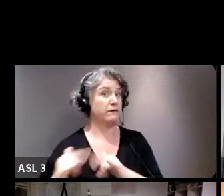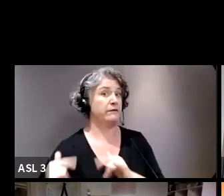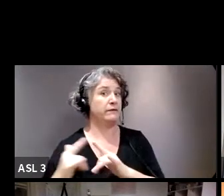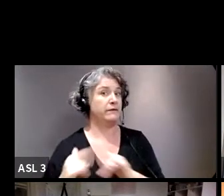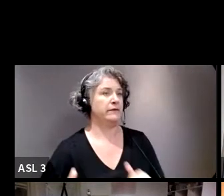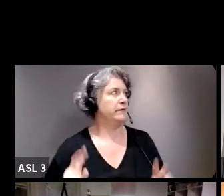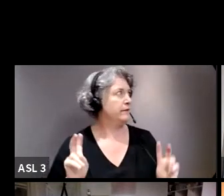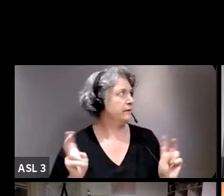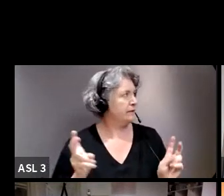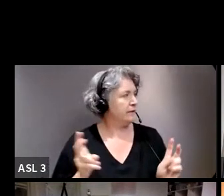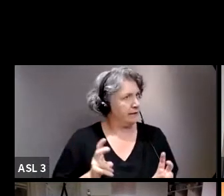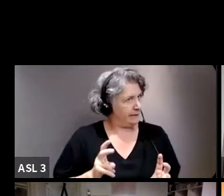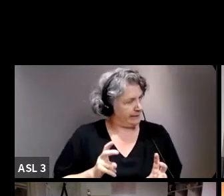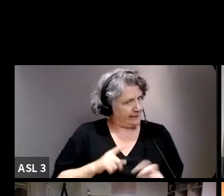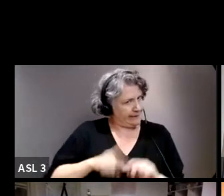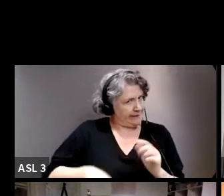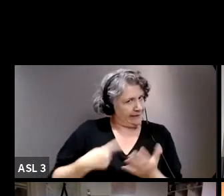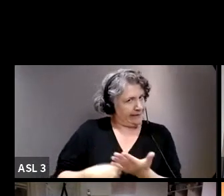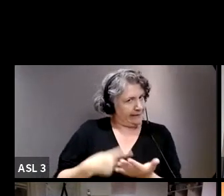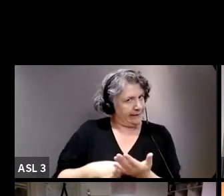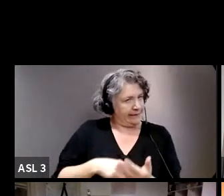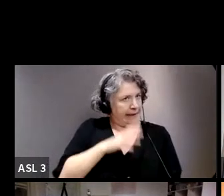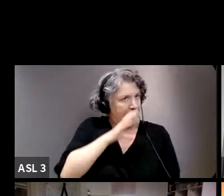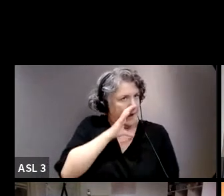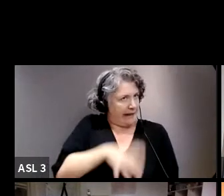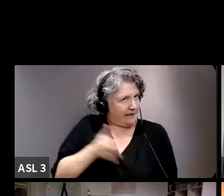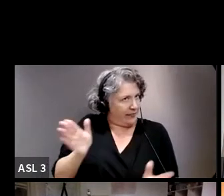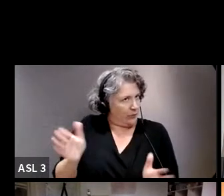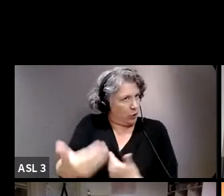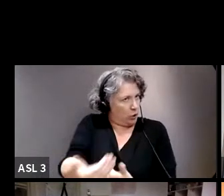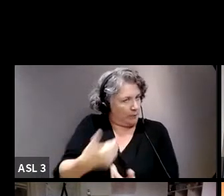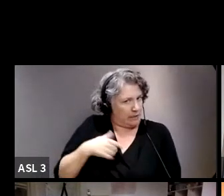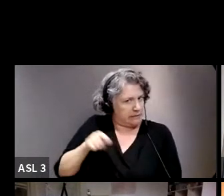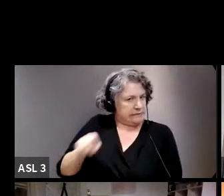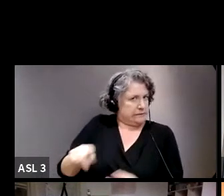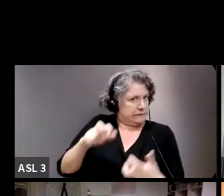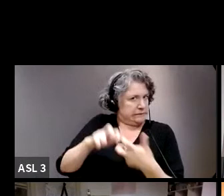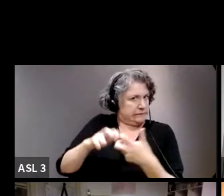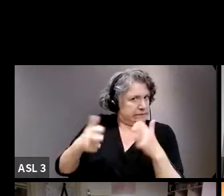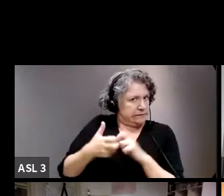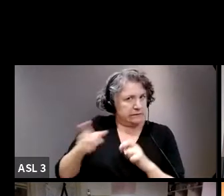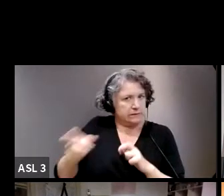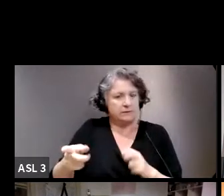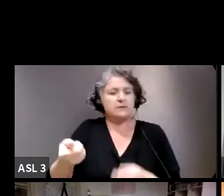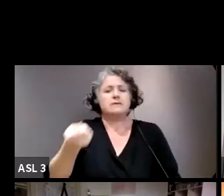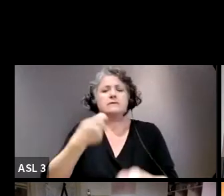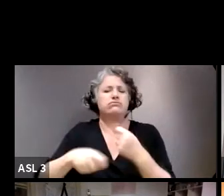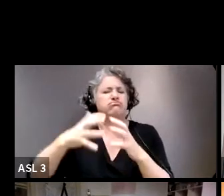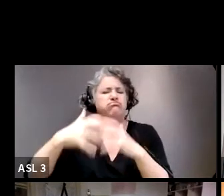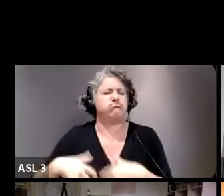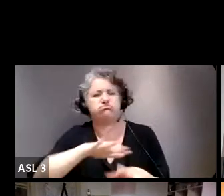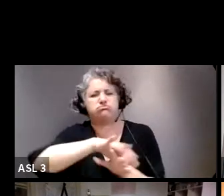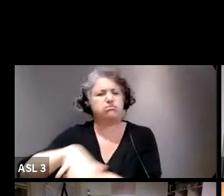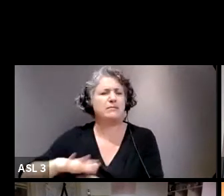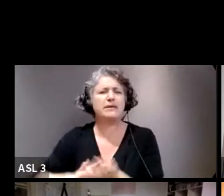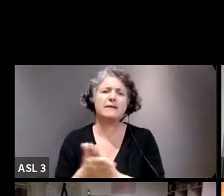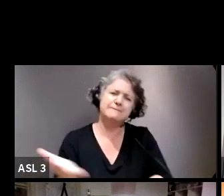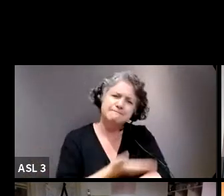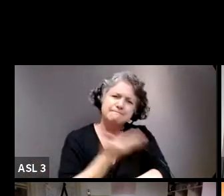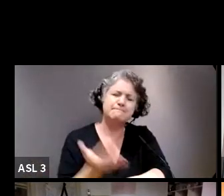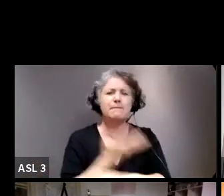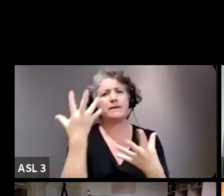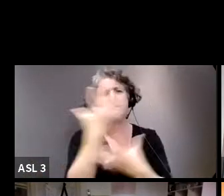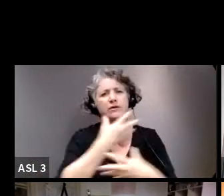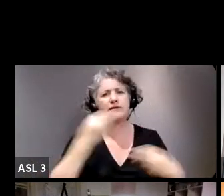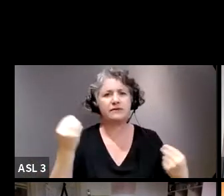or displacement in the context of a conversation about tourism and the beautification of the city you do lend acknowledgements